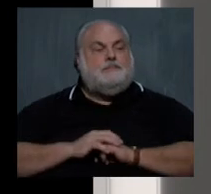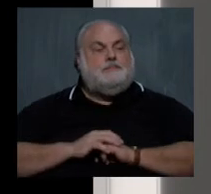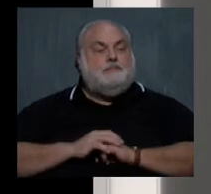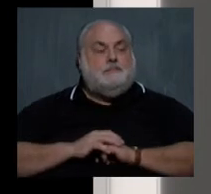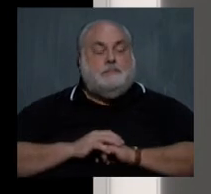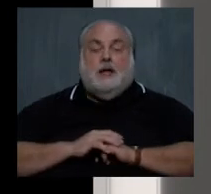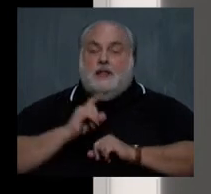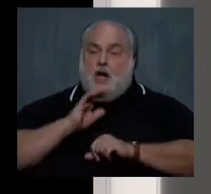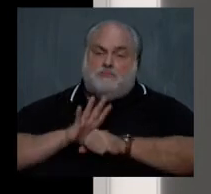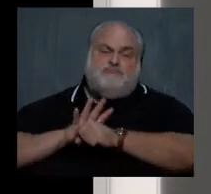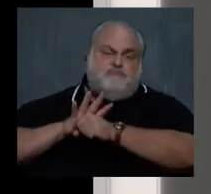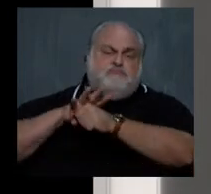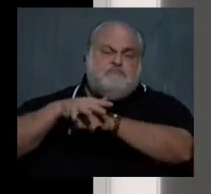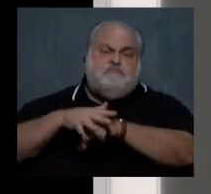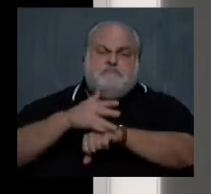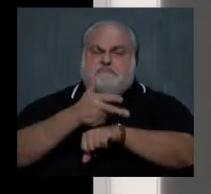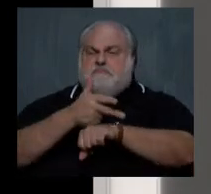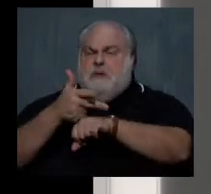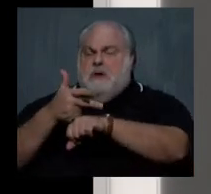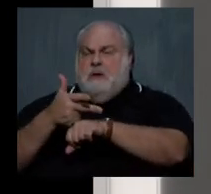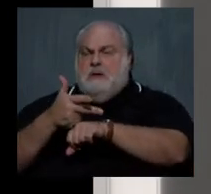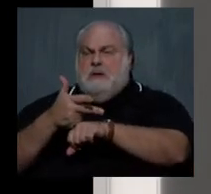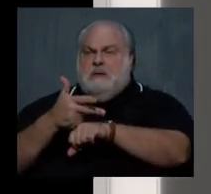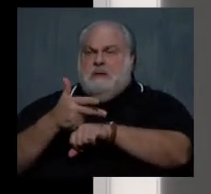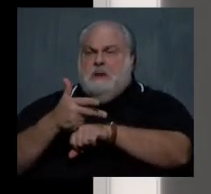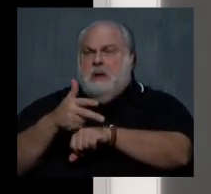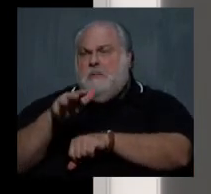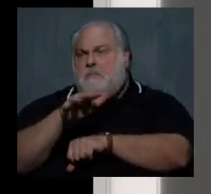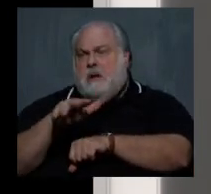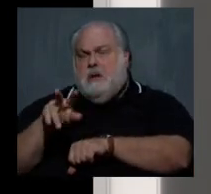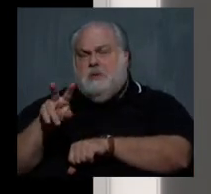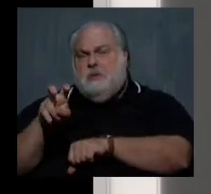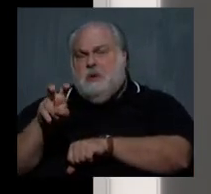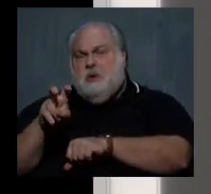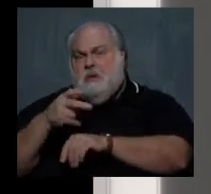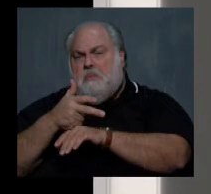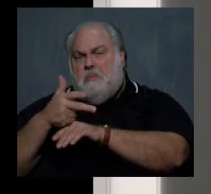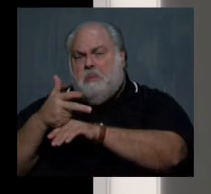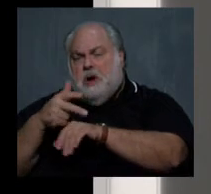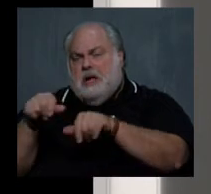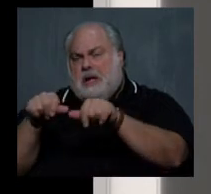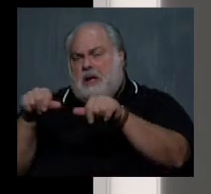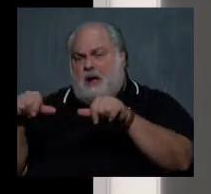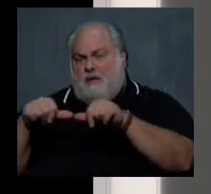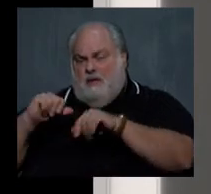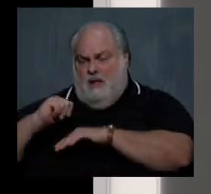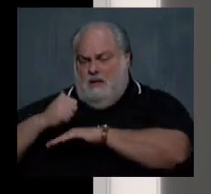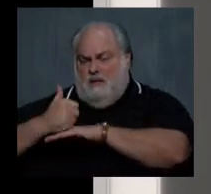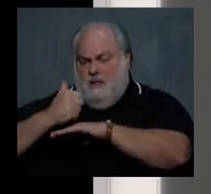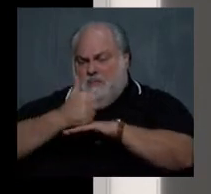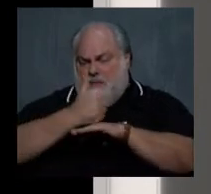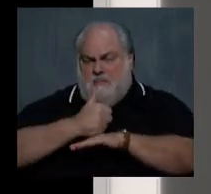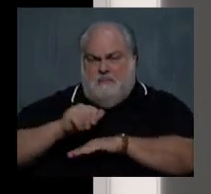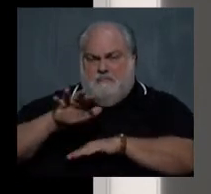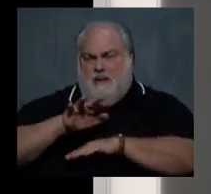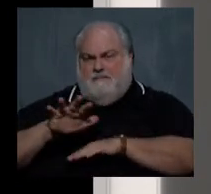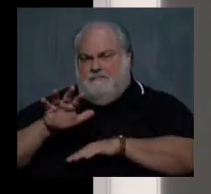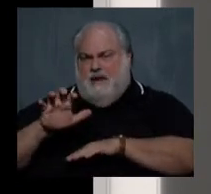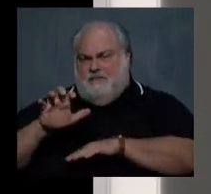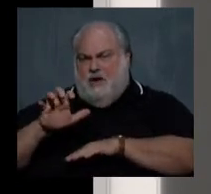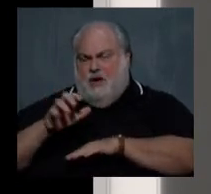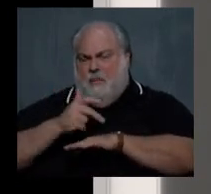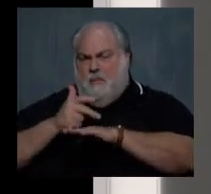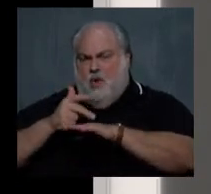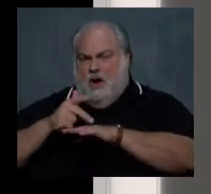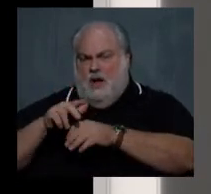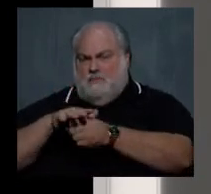And there's ample parking. They're going to eat up probably about 200 parking spaces for this area and about a 500 parking